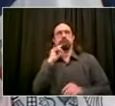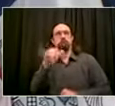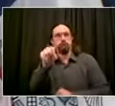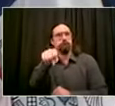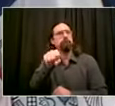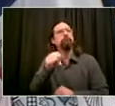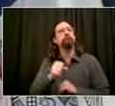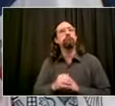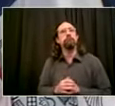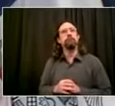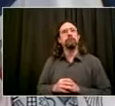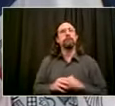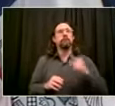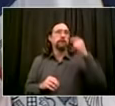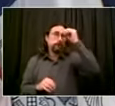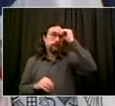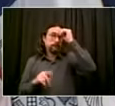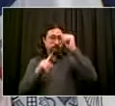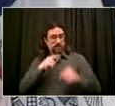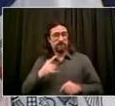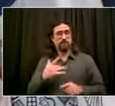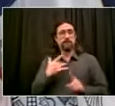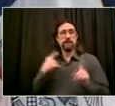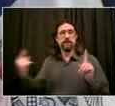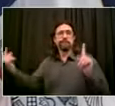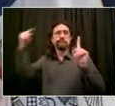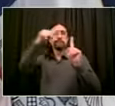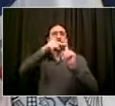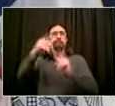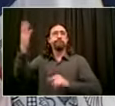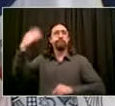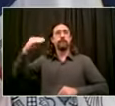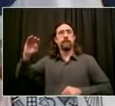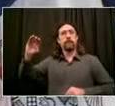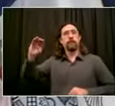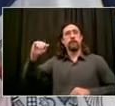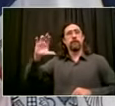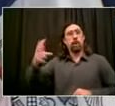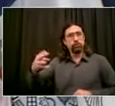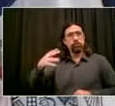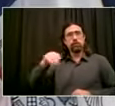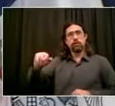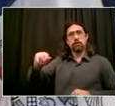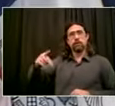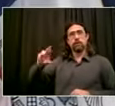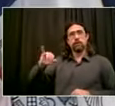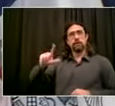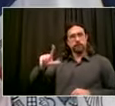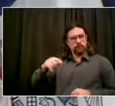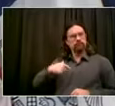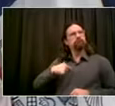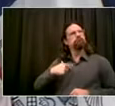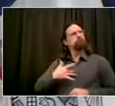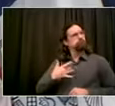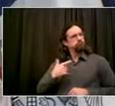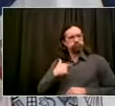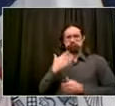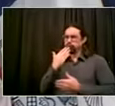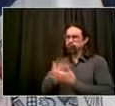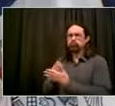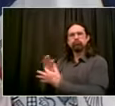thought I saw really good results from that. Honestly, I did see really good results from that. We had amazing support from community